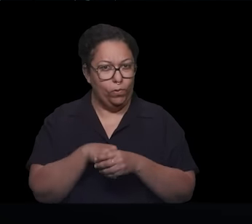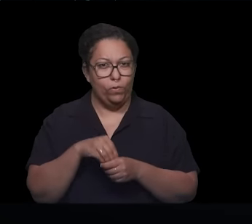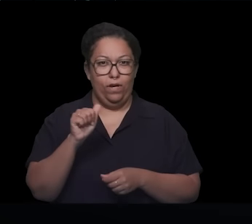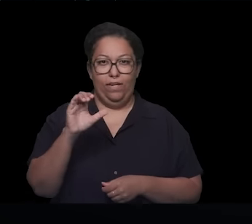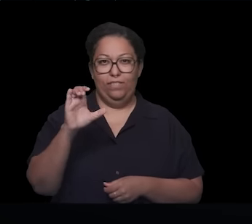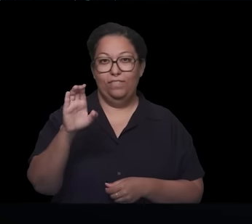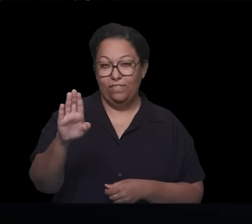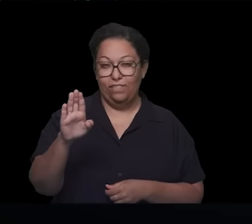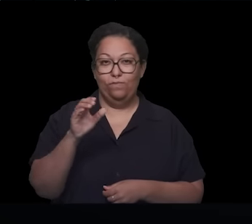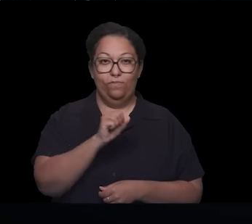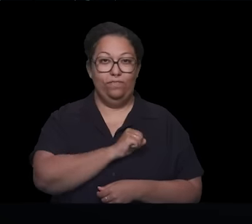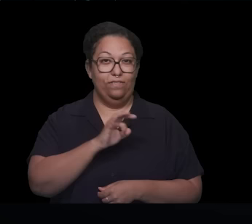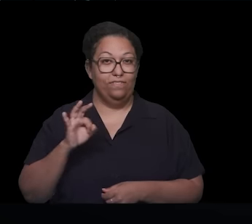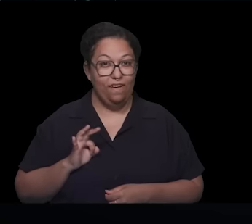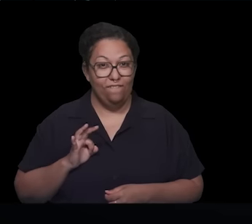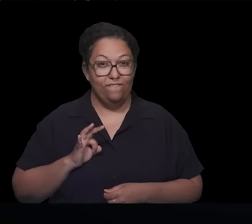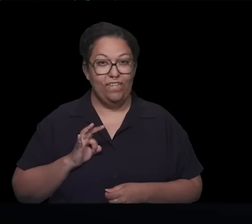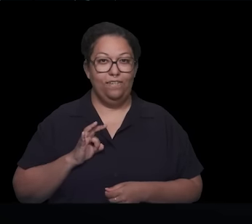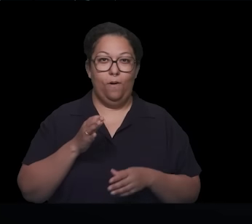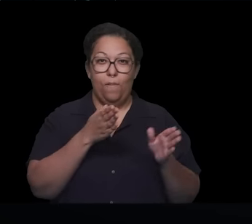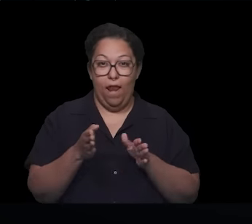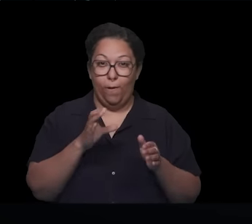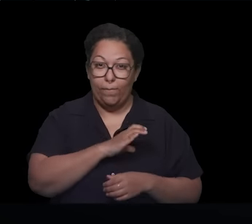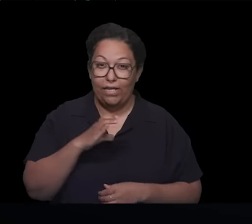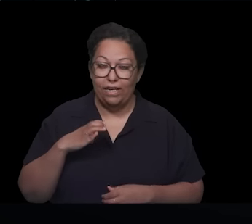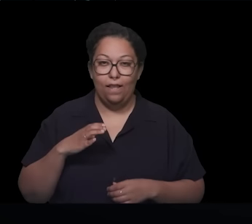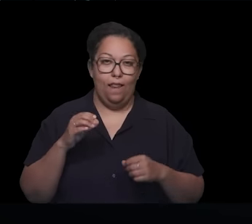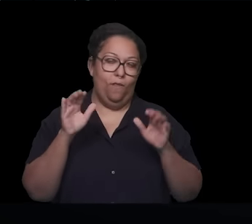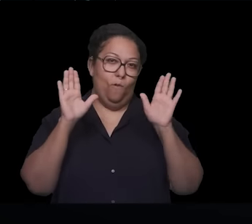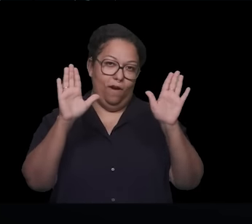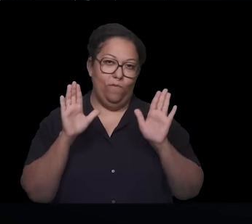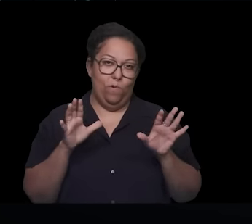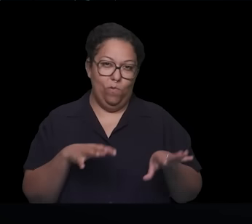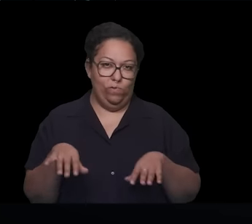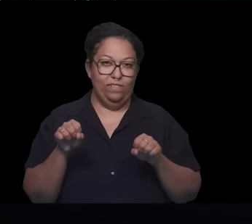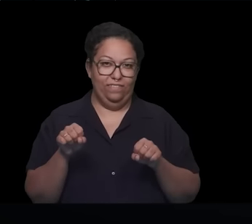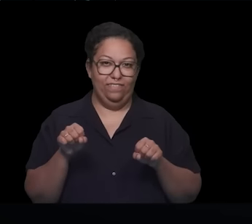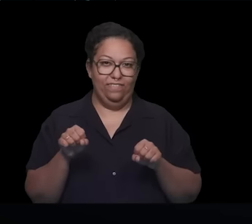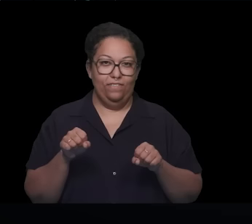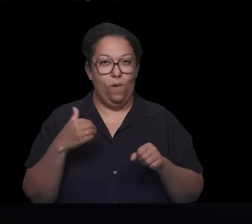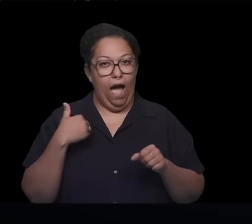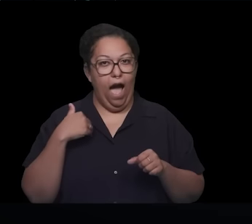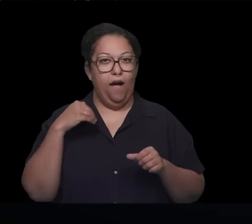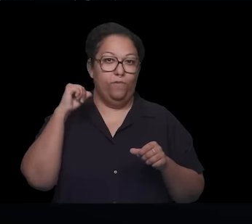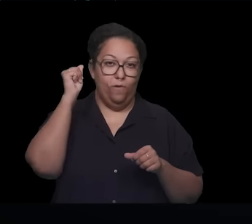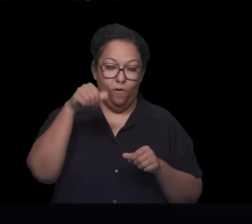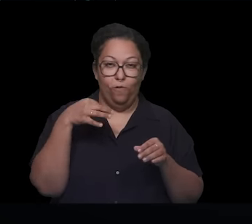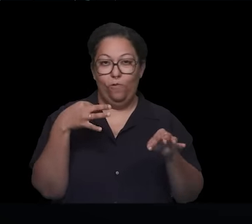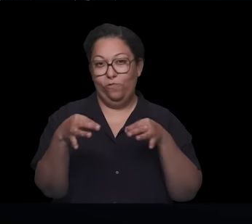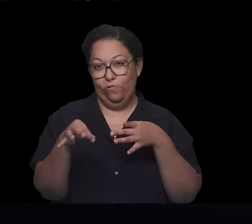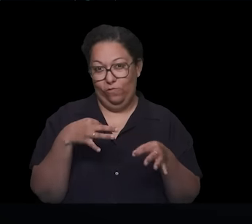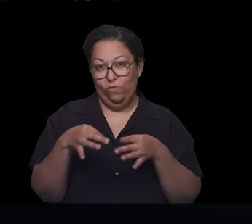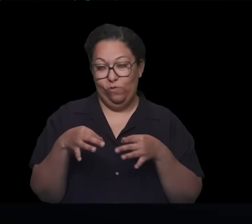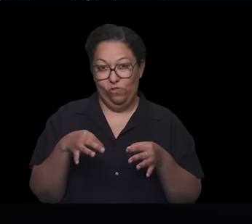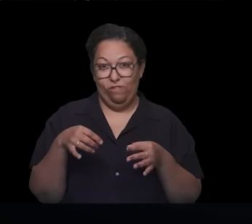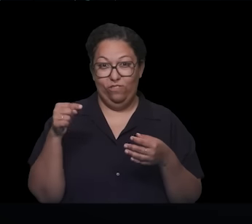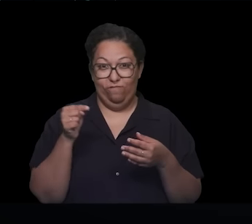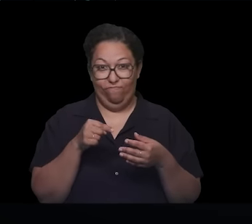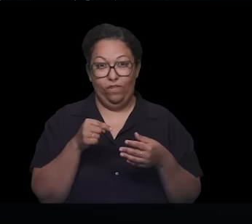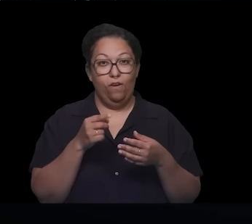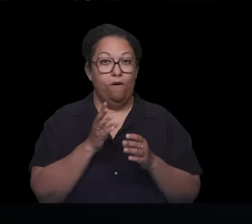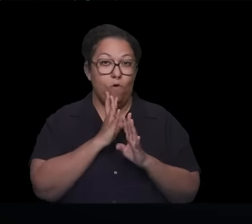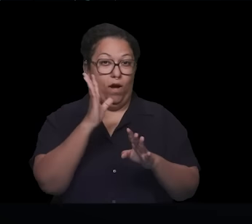Gala. This includes ACB staff, the planning committee, and a wonderful host. We also have the